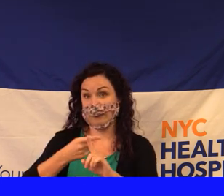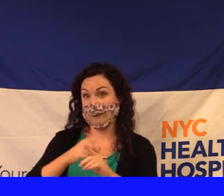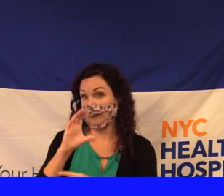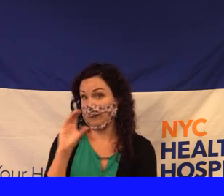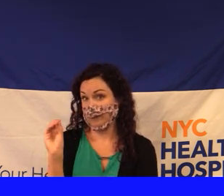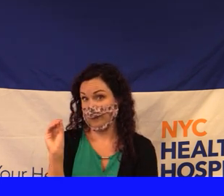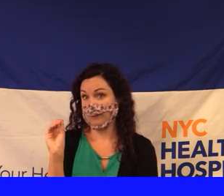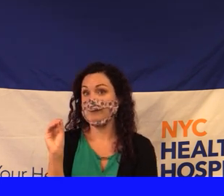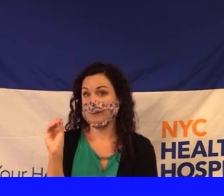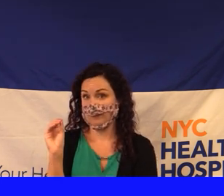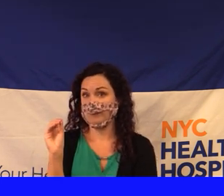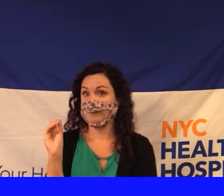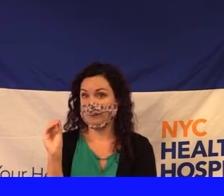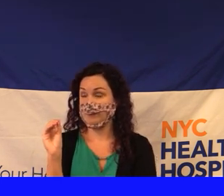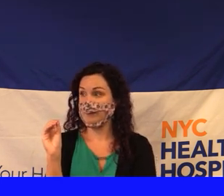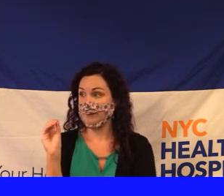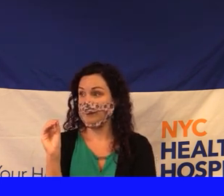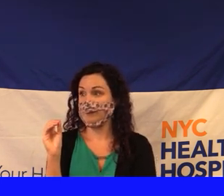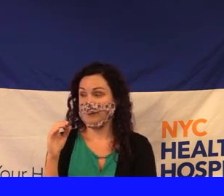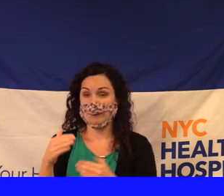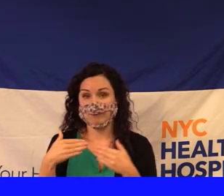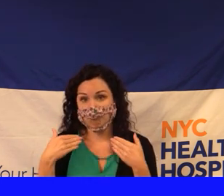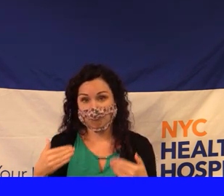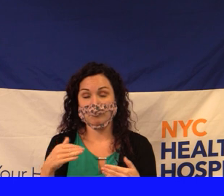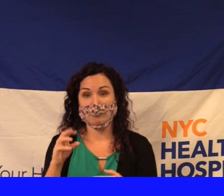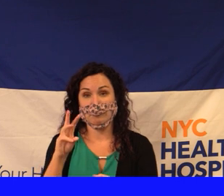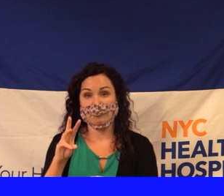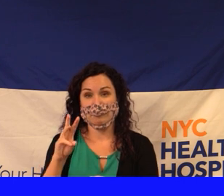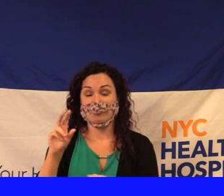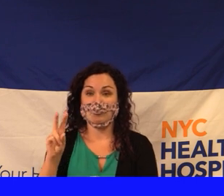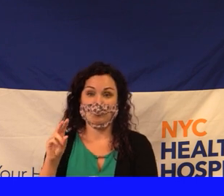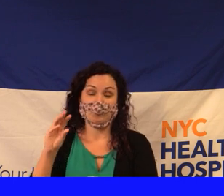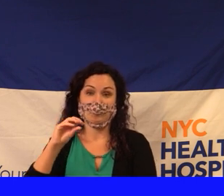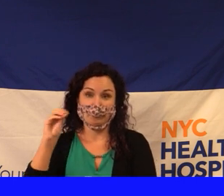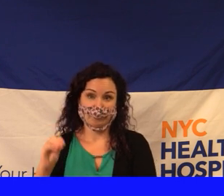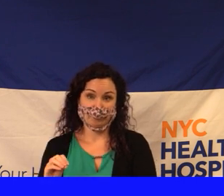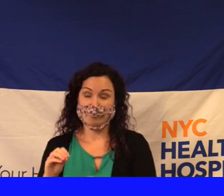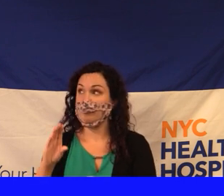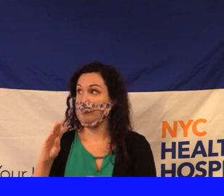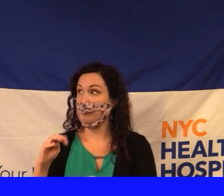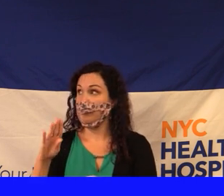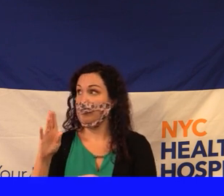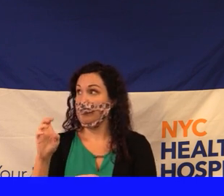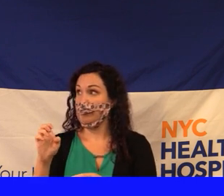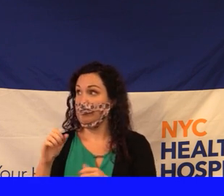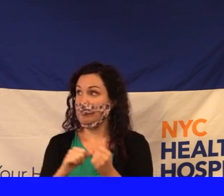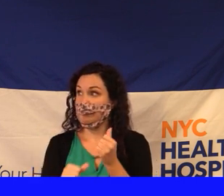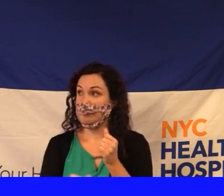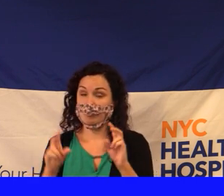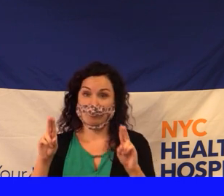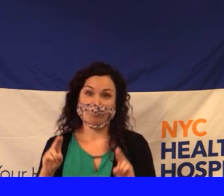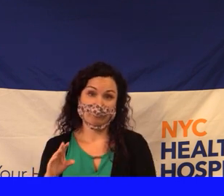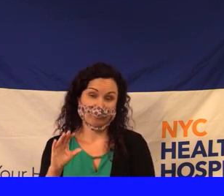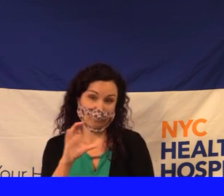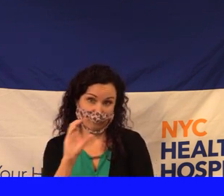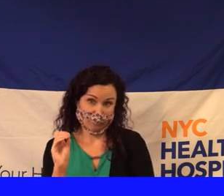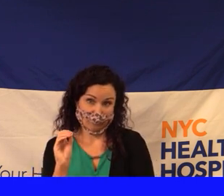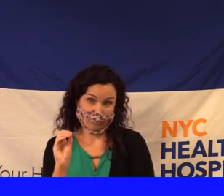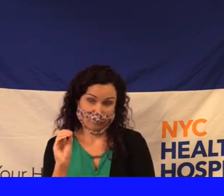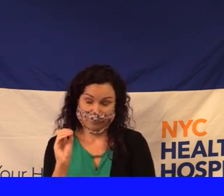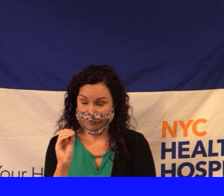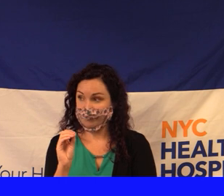company who we will be able to move forward with a 62% MWBE subcontracting firm called Corporate